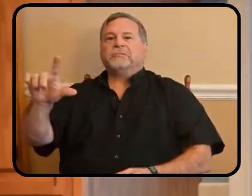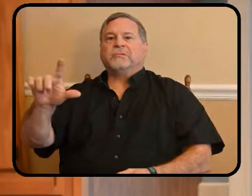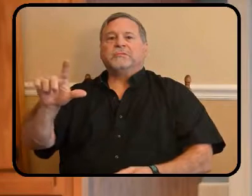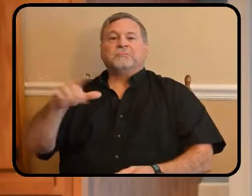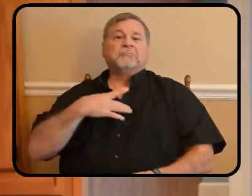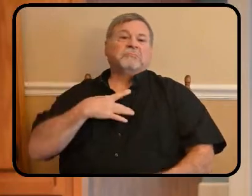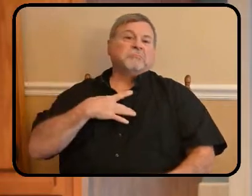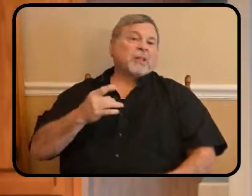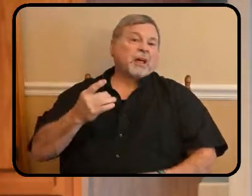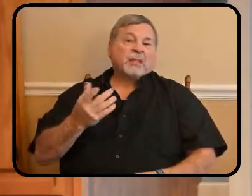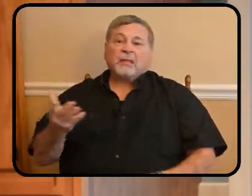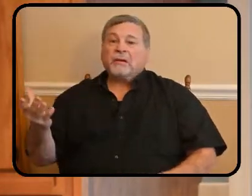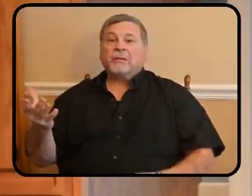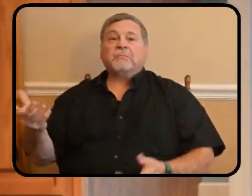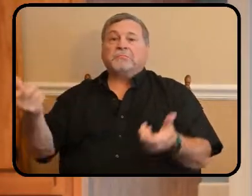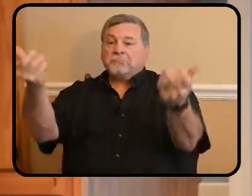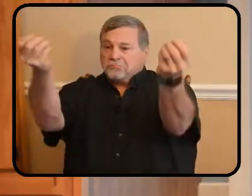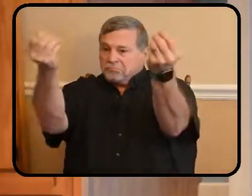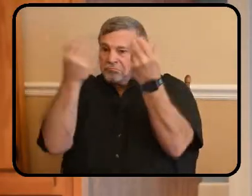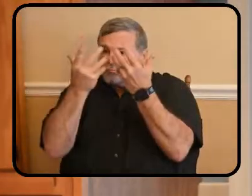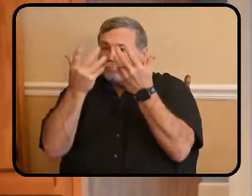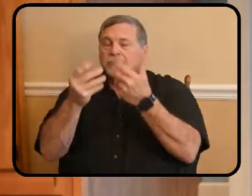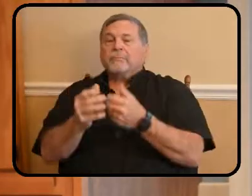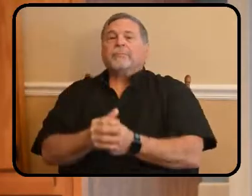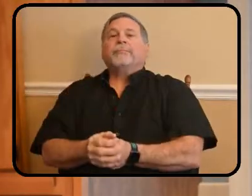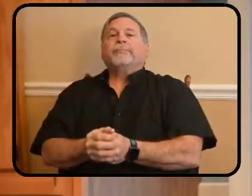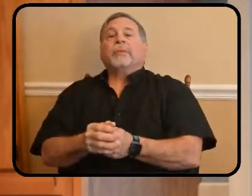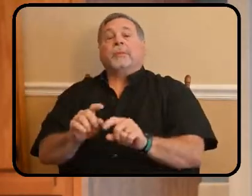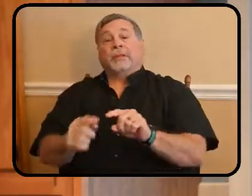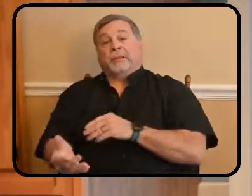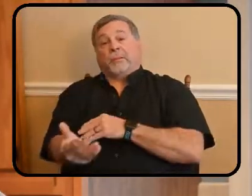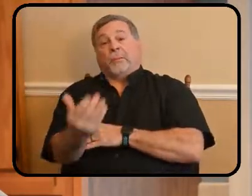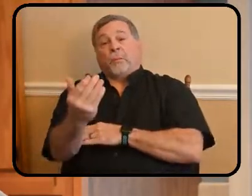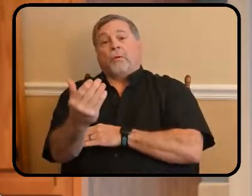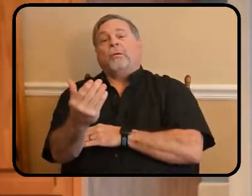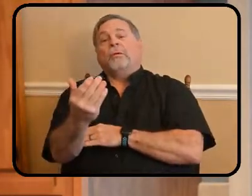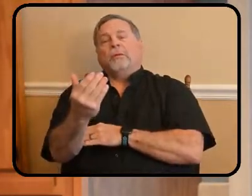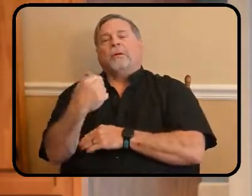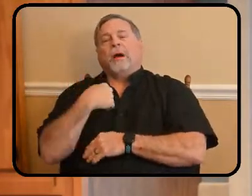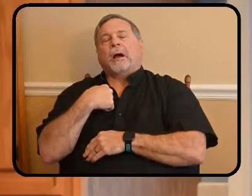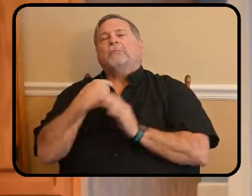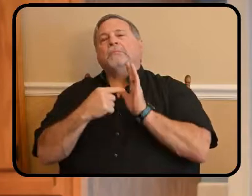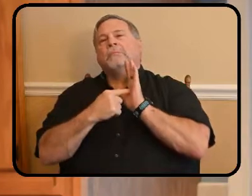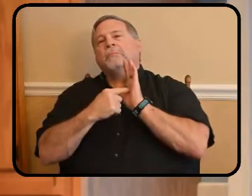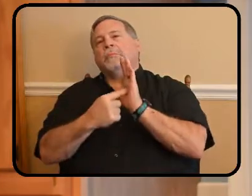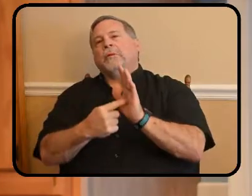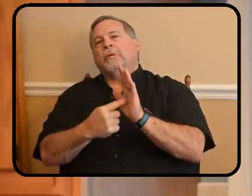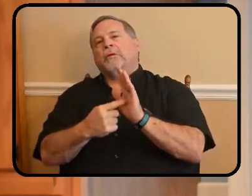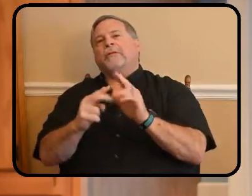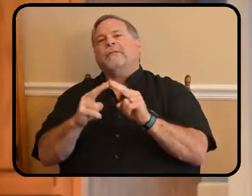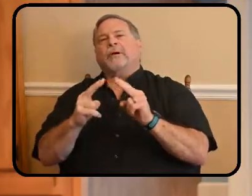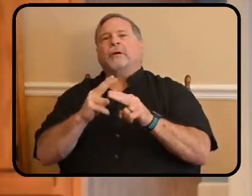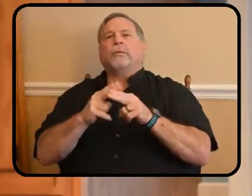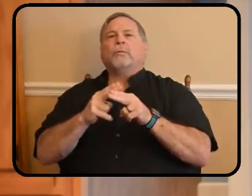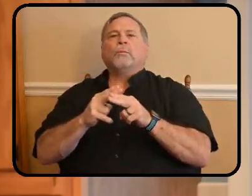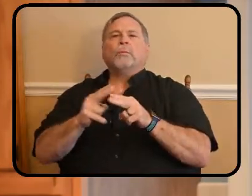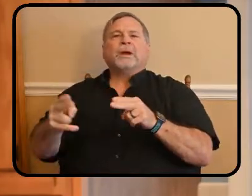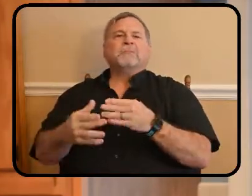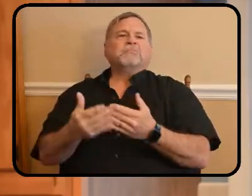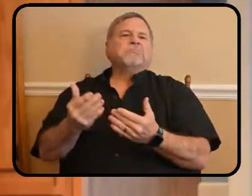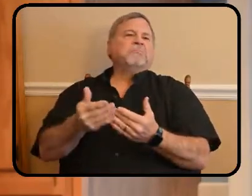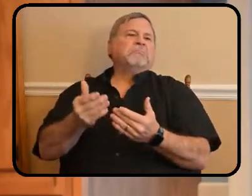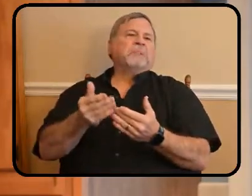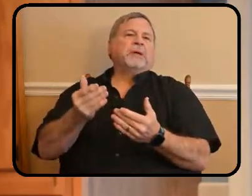things, they can give me comments. This morning what we're going to do is I'm going to show you a very quick and